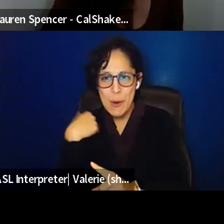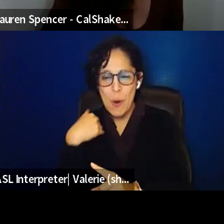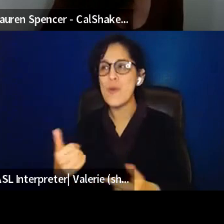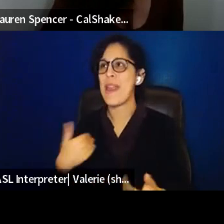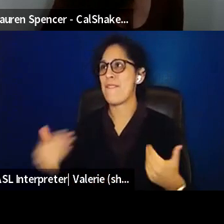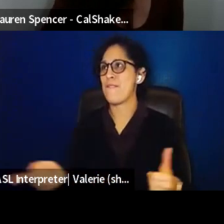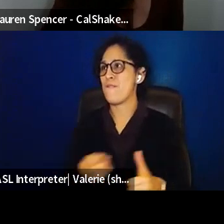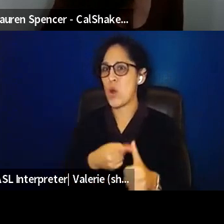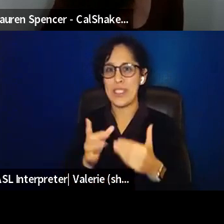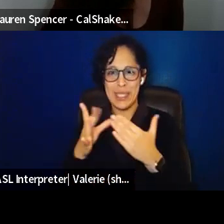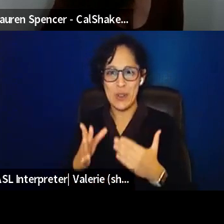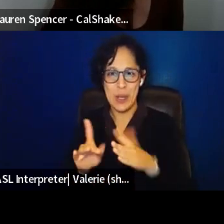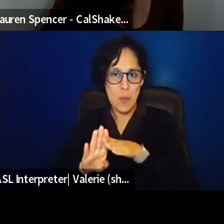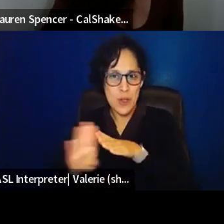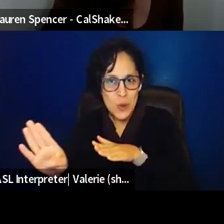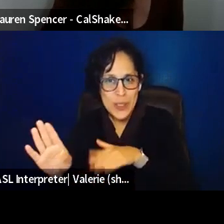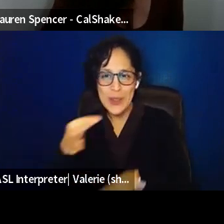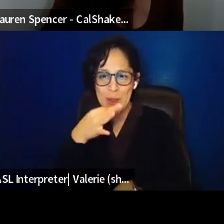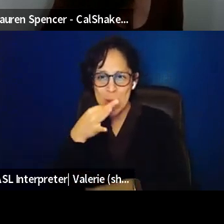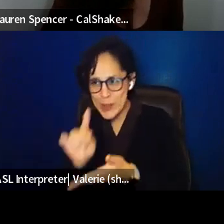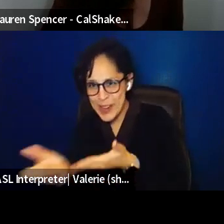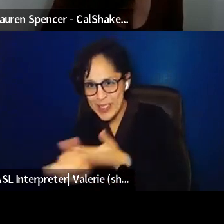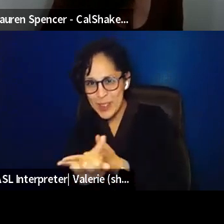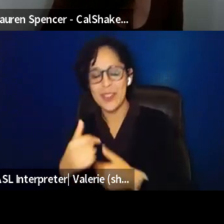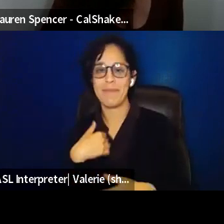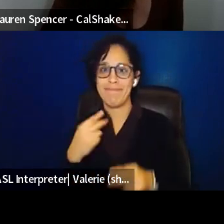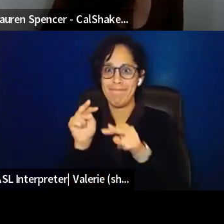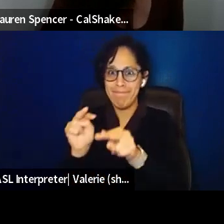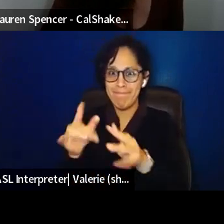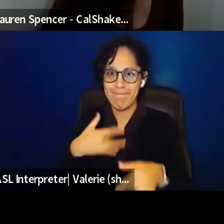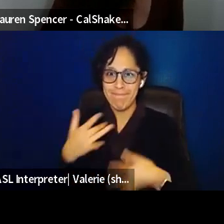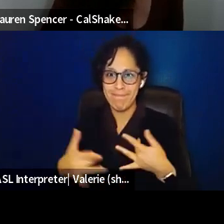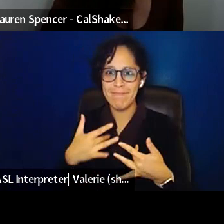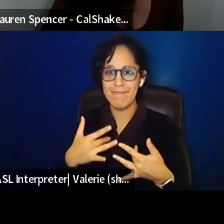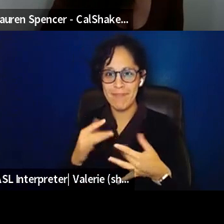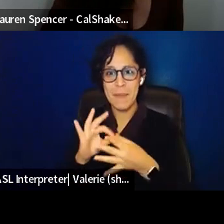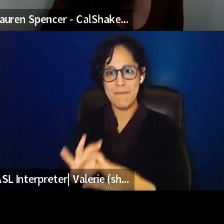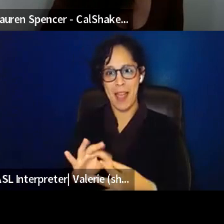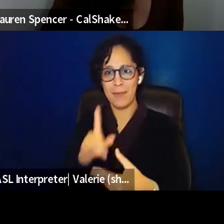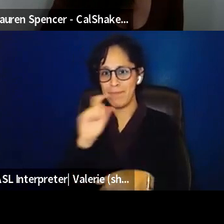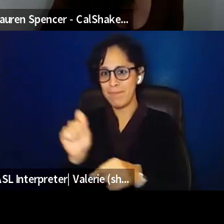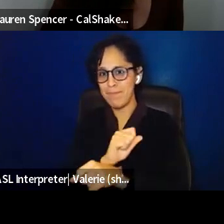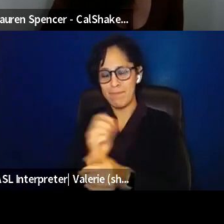leadership retreat in a week. So I'm super excited about sort of diving into